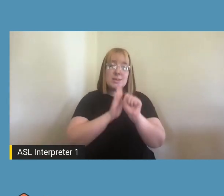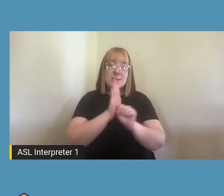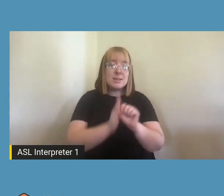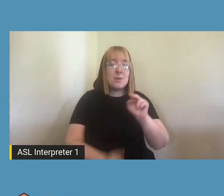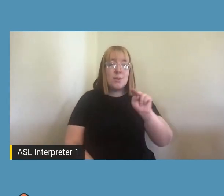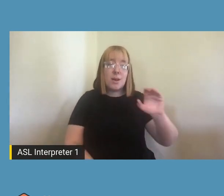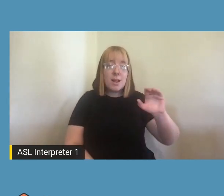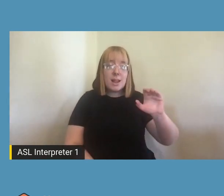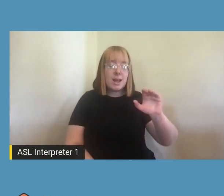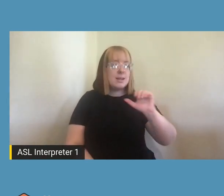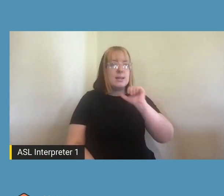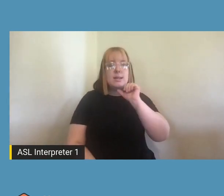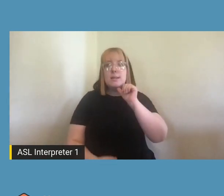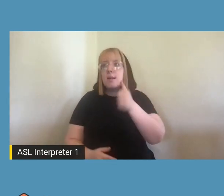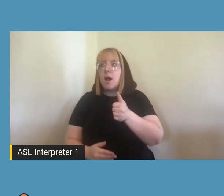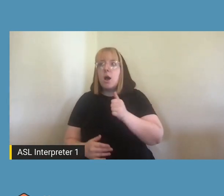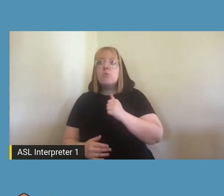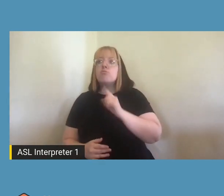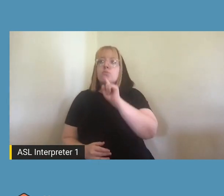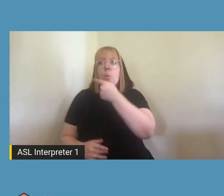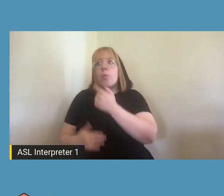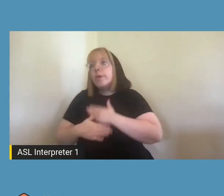not just artwork, but